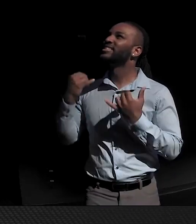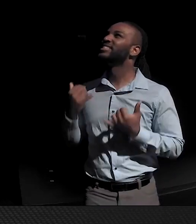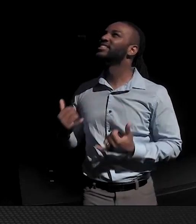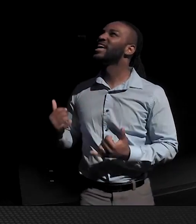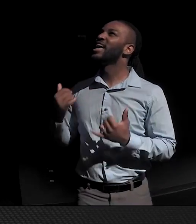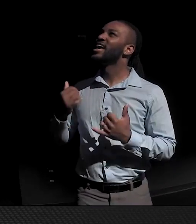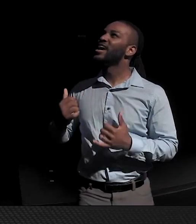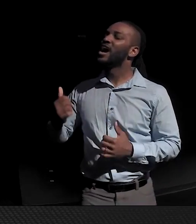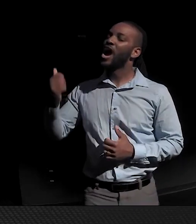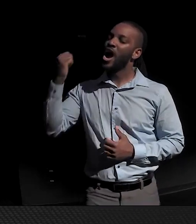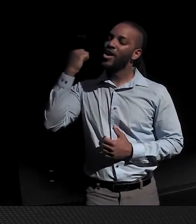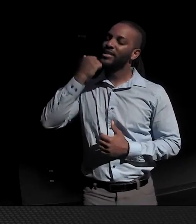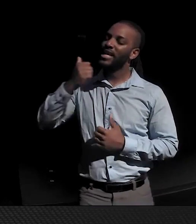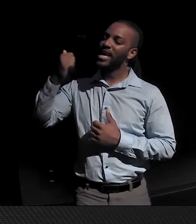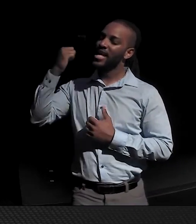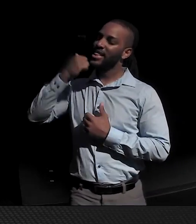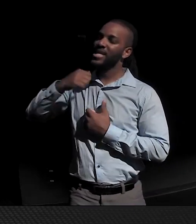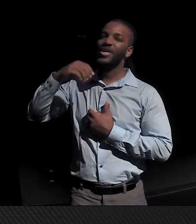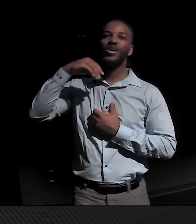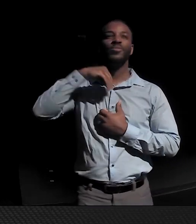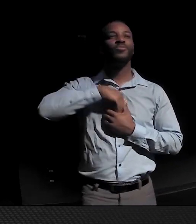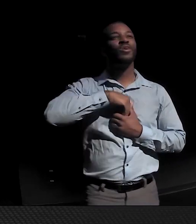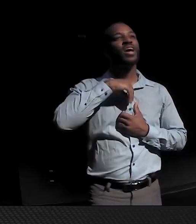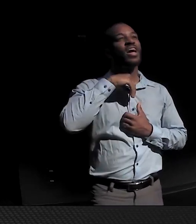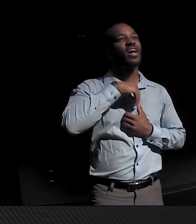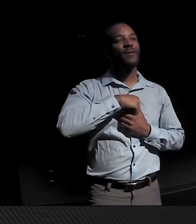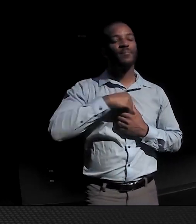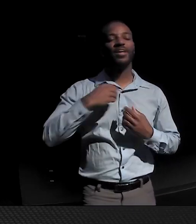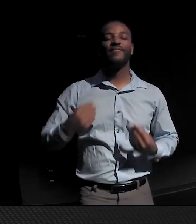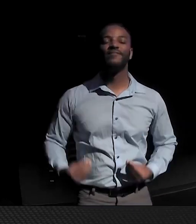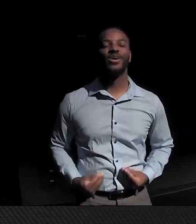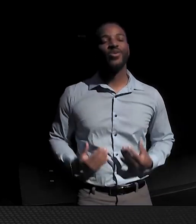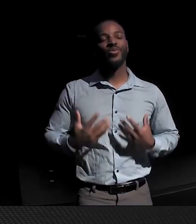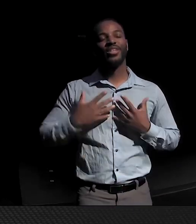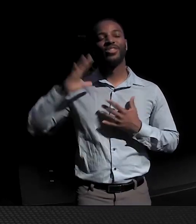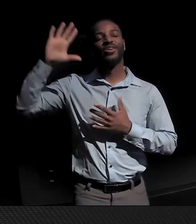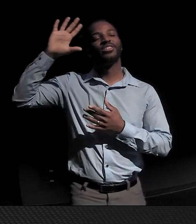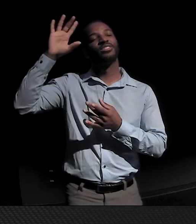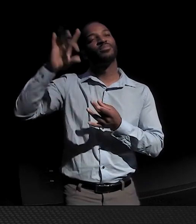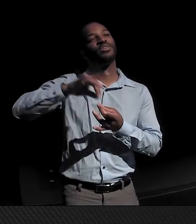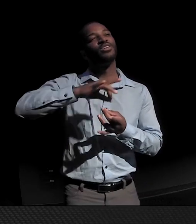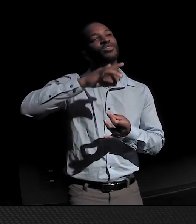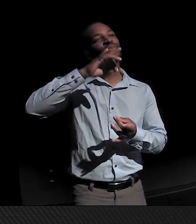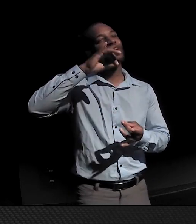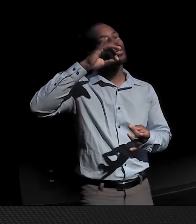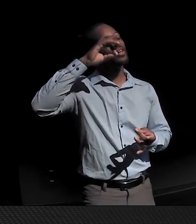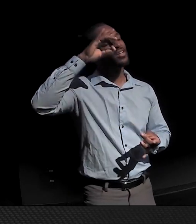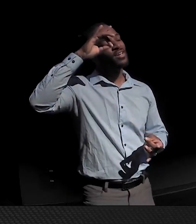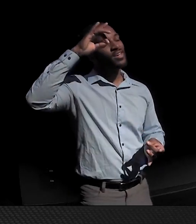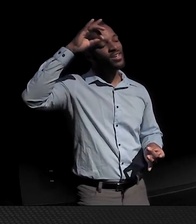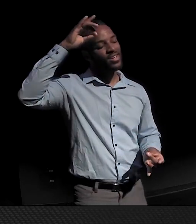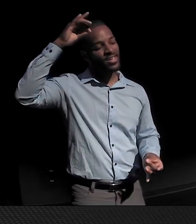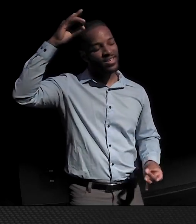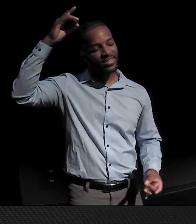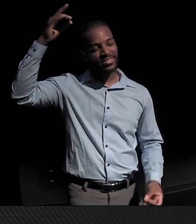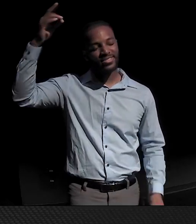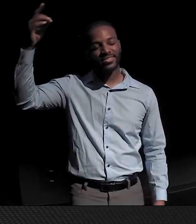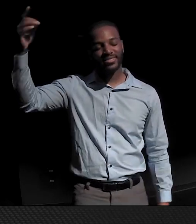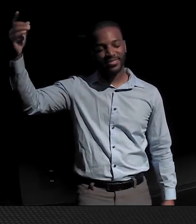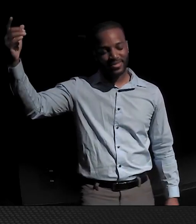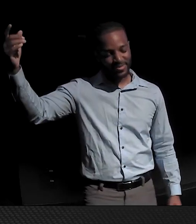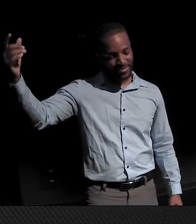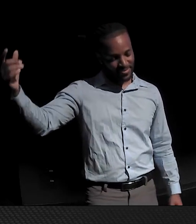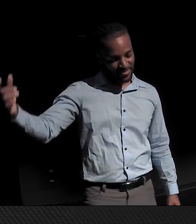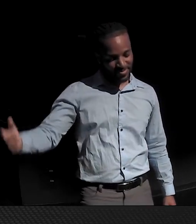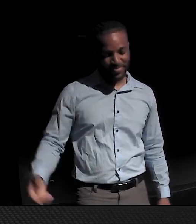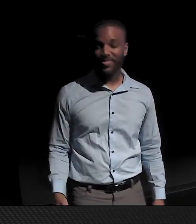Give us today our daily bread. Be filled with your Spirit.